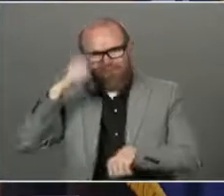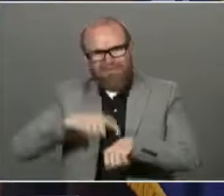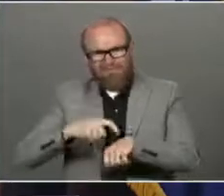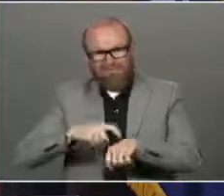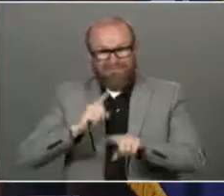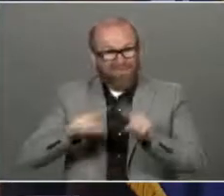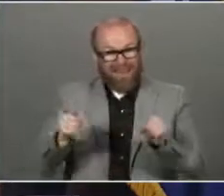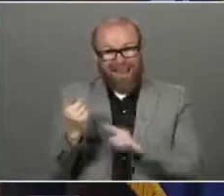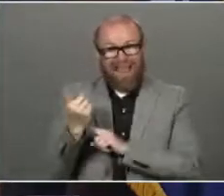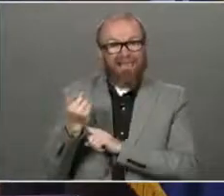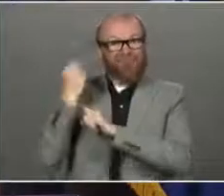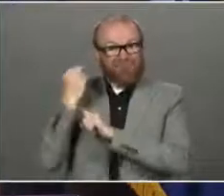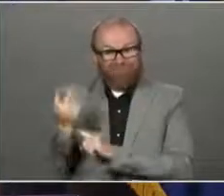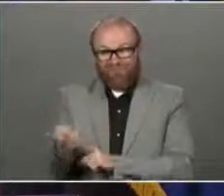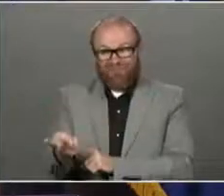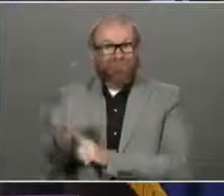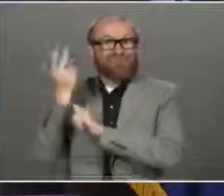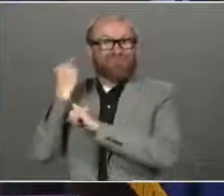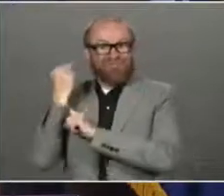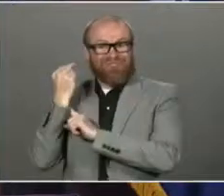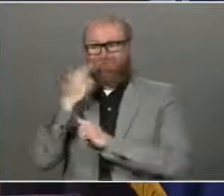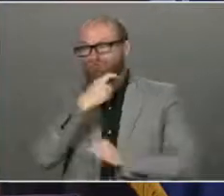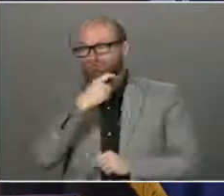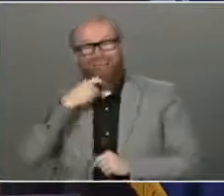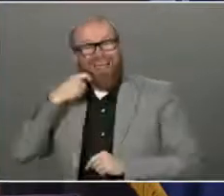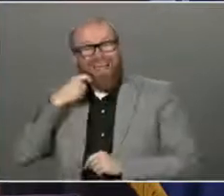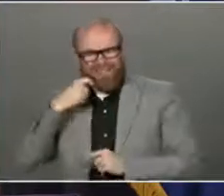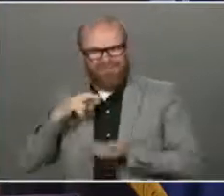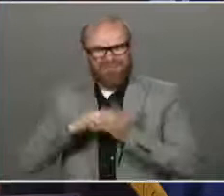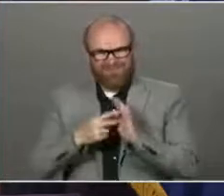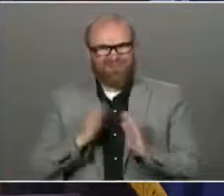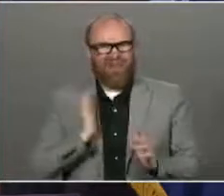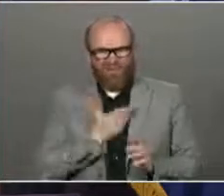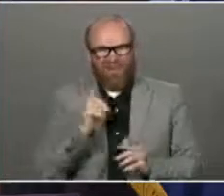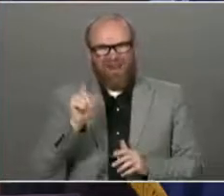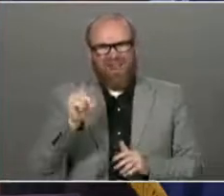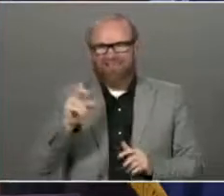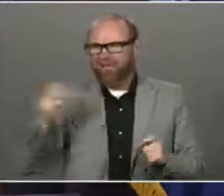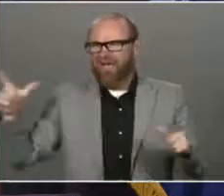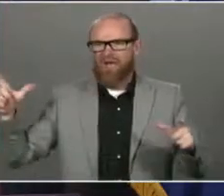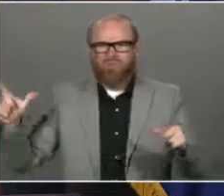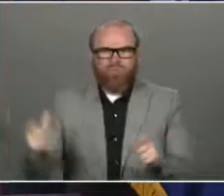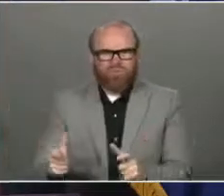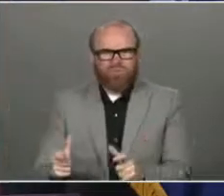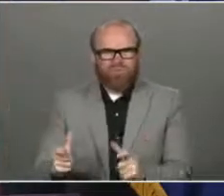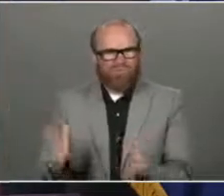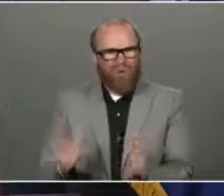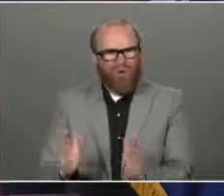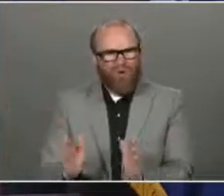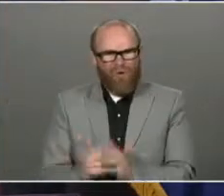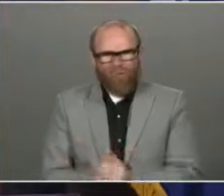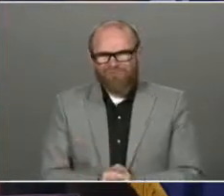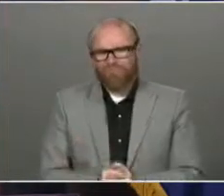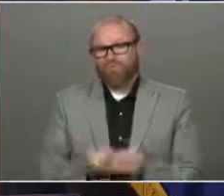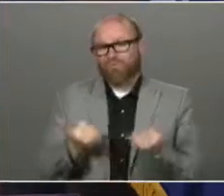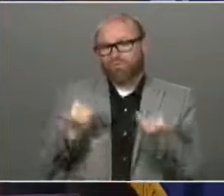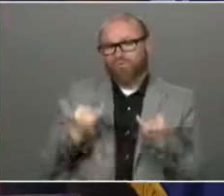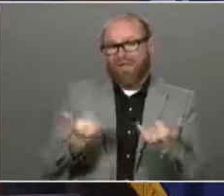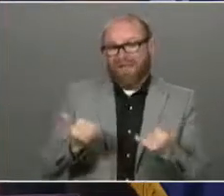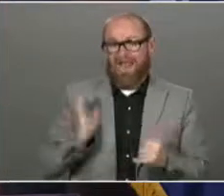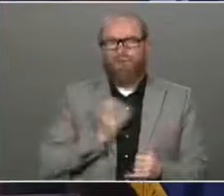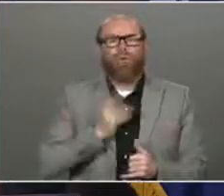and last year's hot, dry conditions have really drained our reservoirs. Right now, our statewide reservoir storage is at